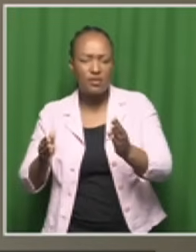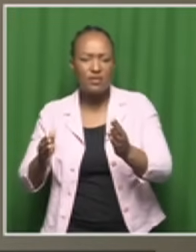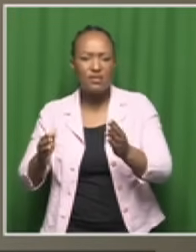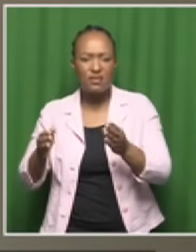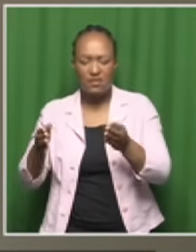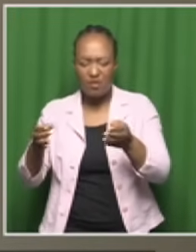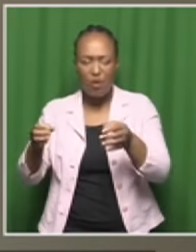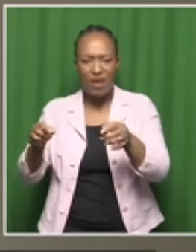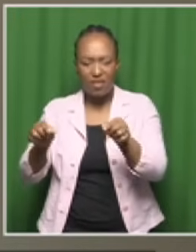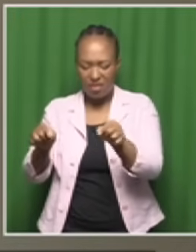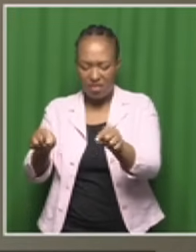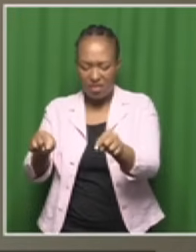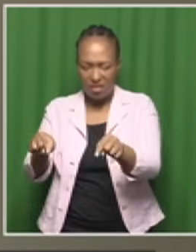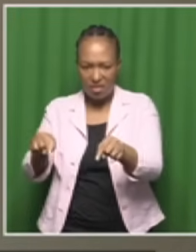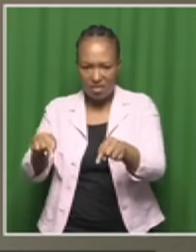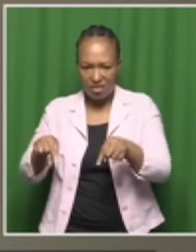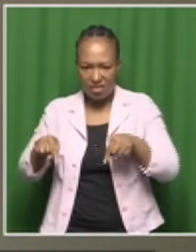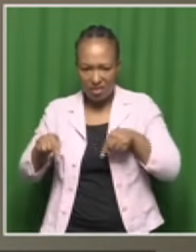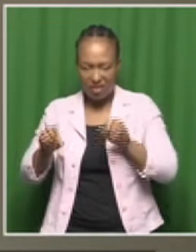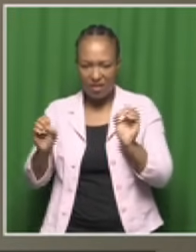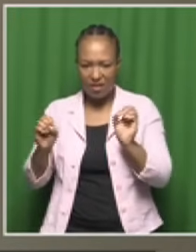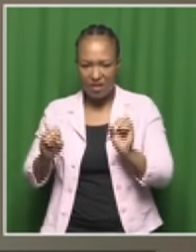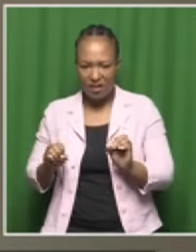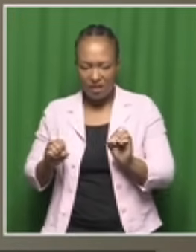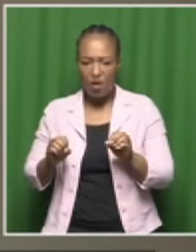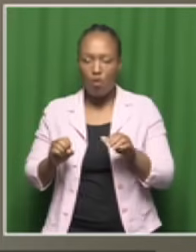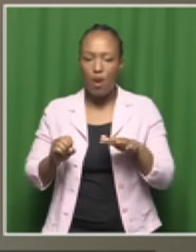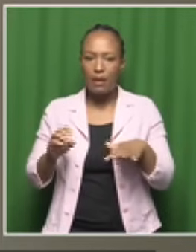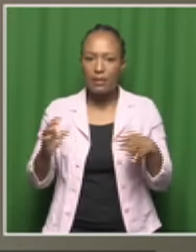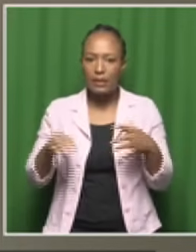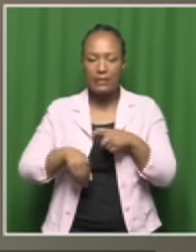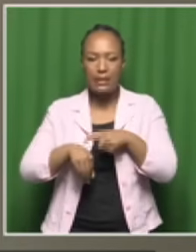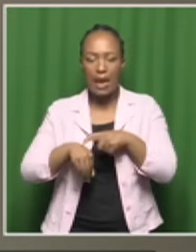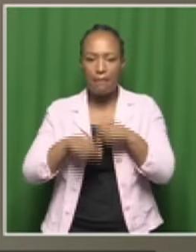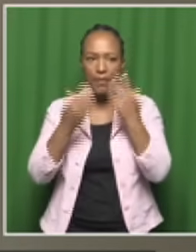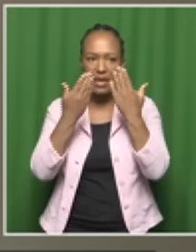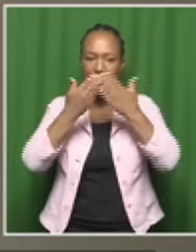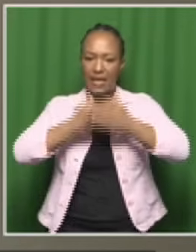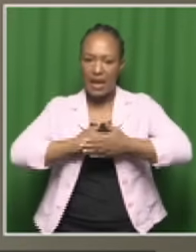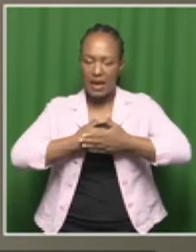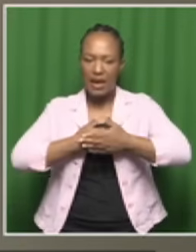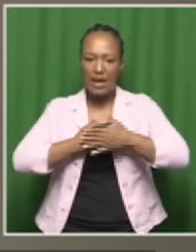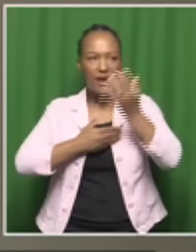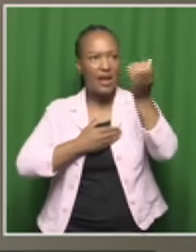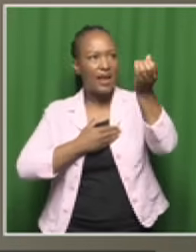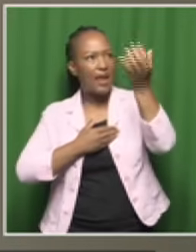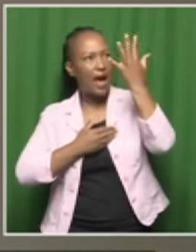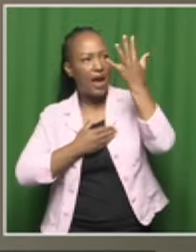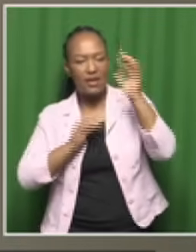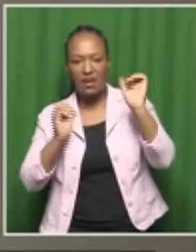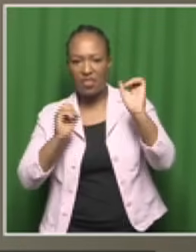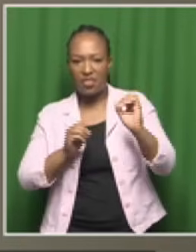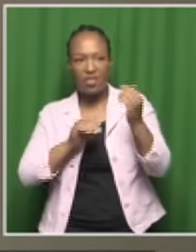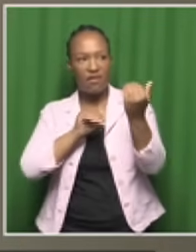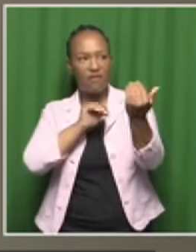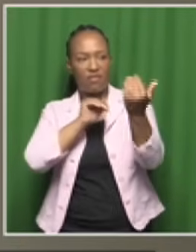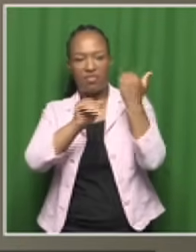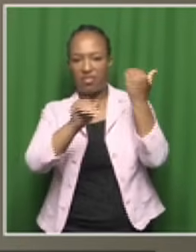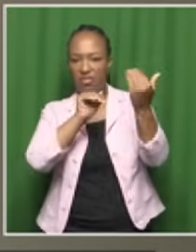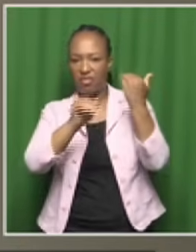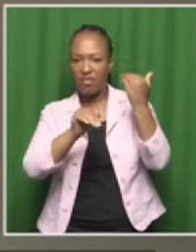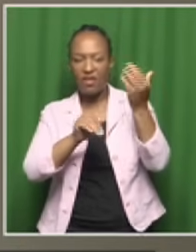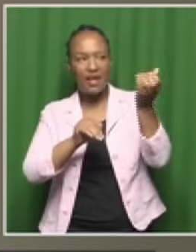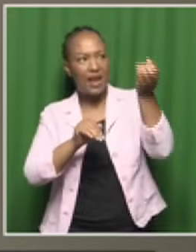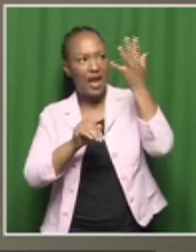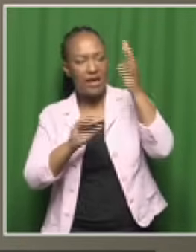low visibility areas, low visibility times. You see lights not being on freeways and highways around the country.